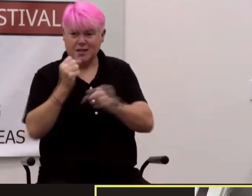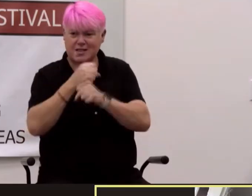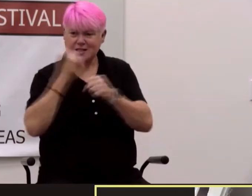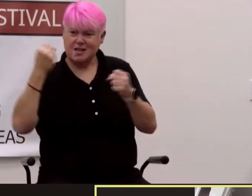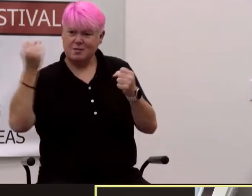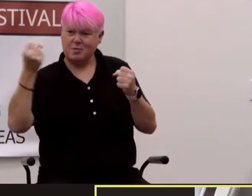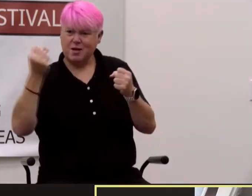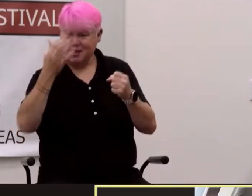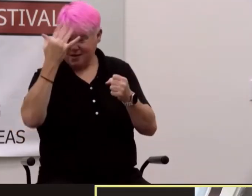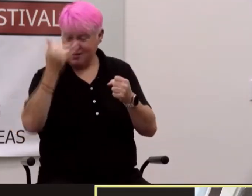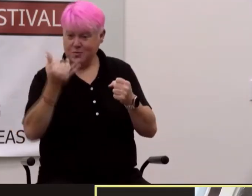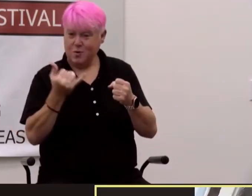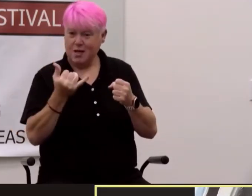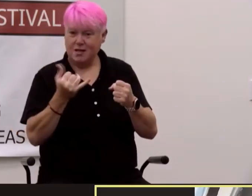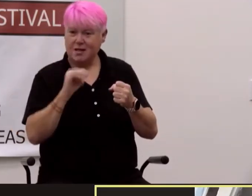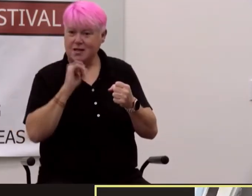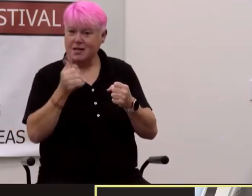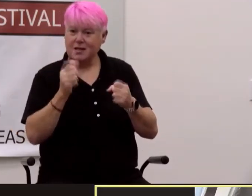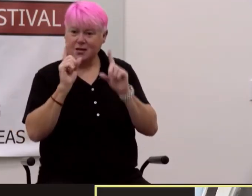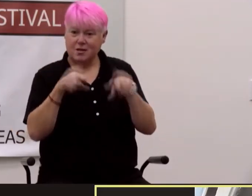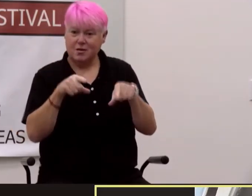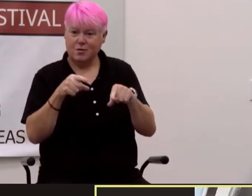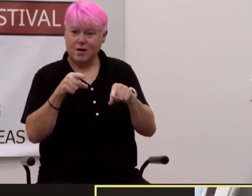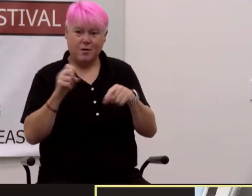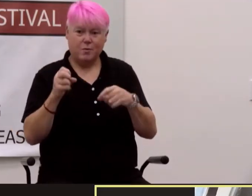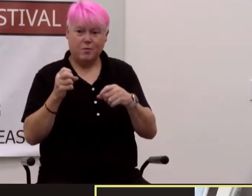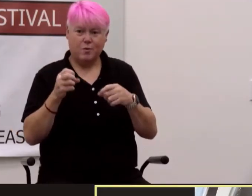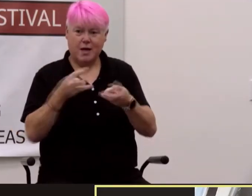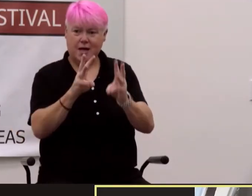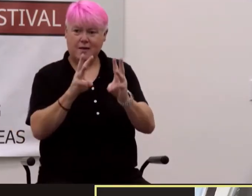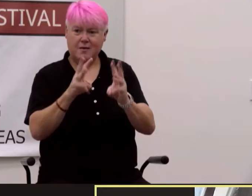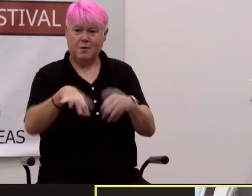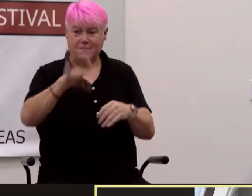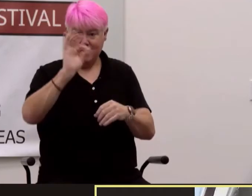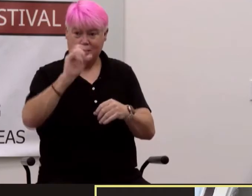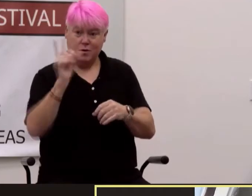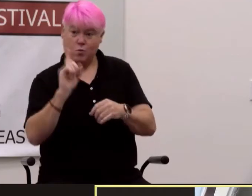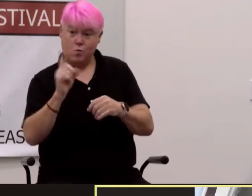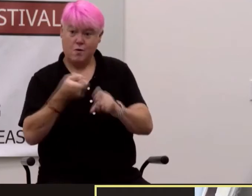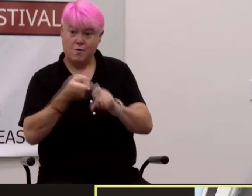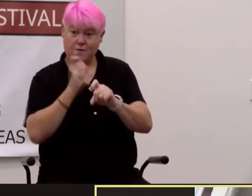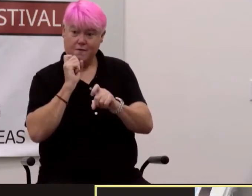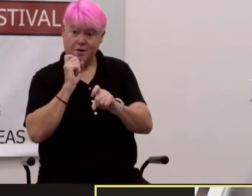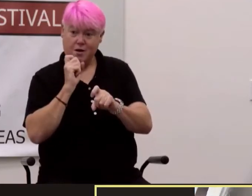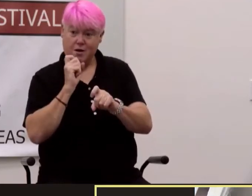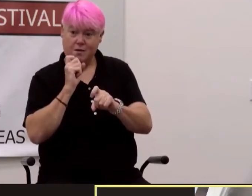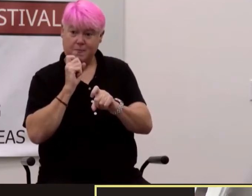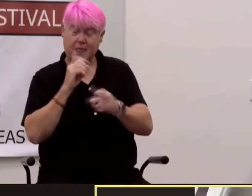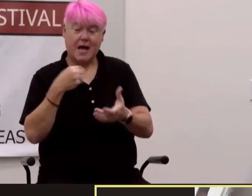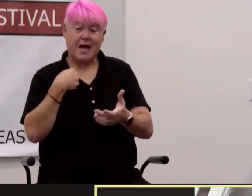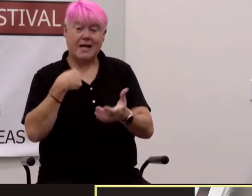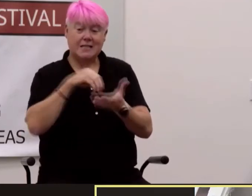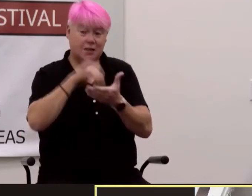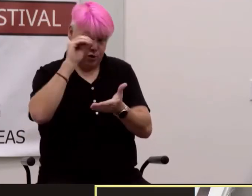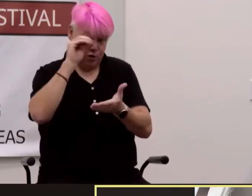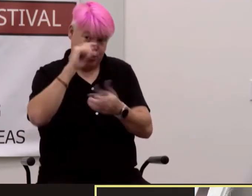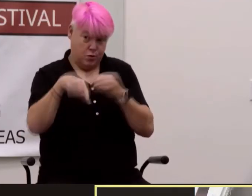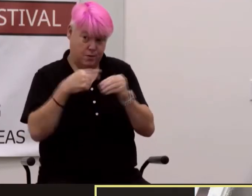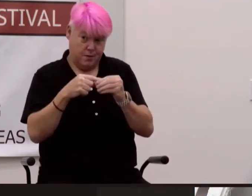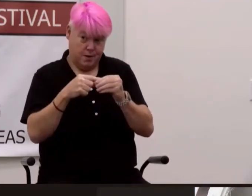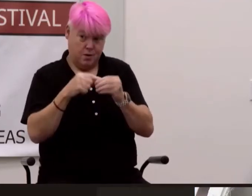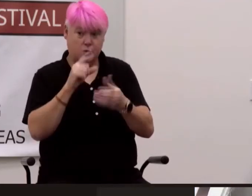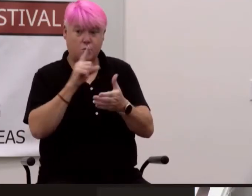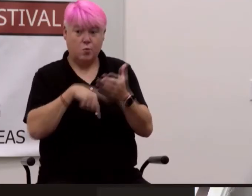why I didn't go that route. And then once I found out where I was from, I had to learn about what tawâw